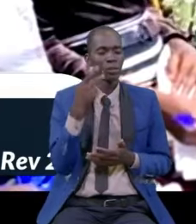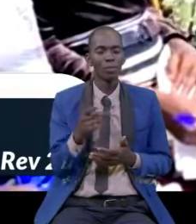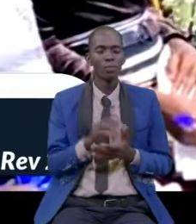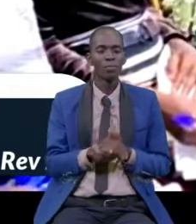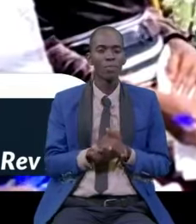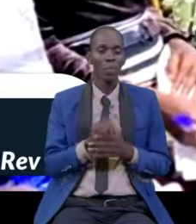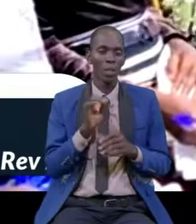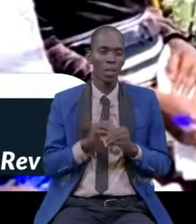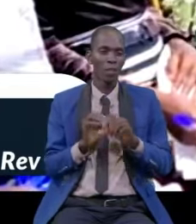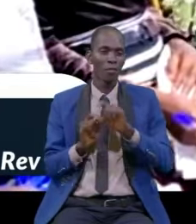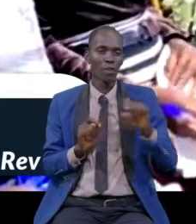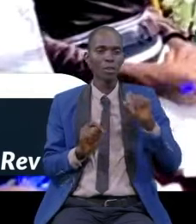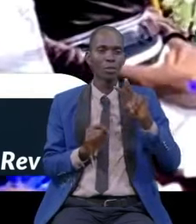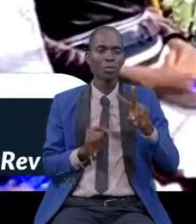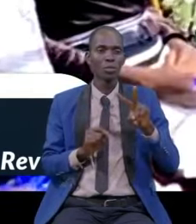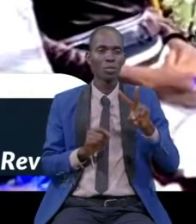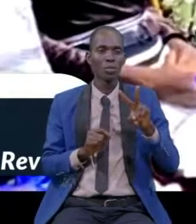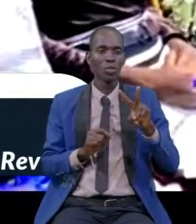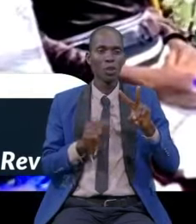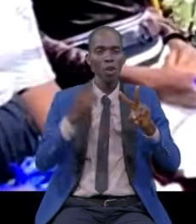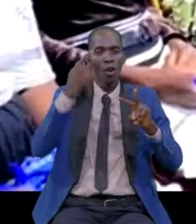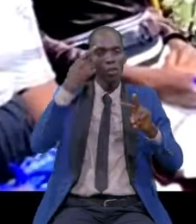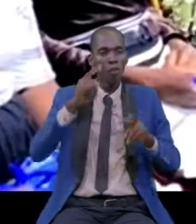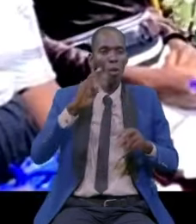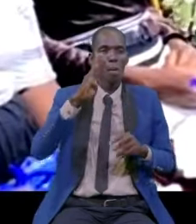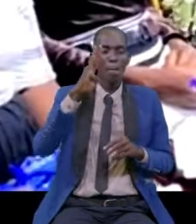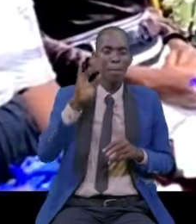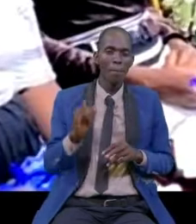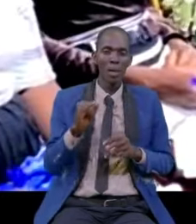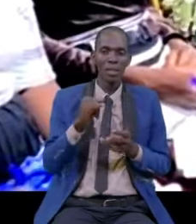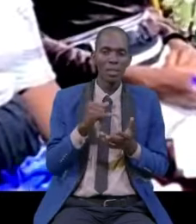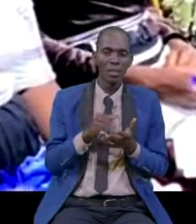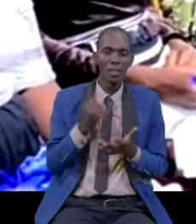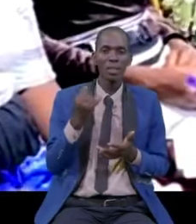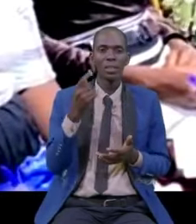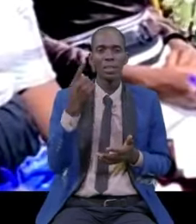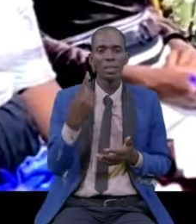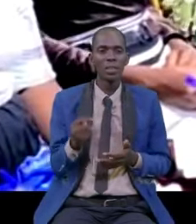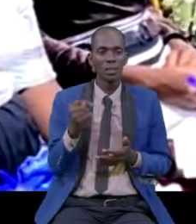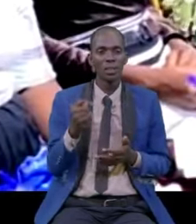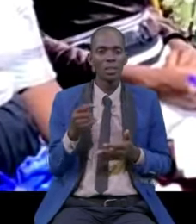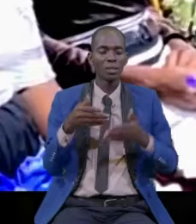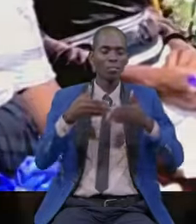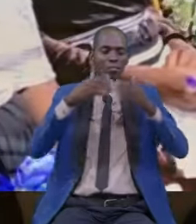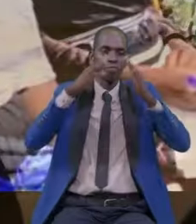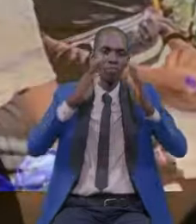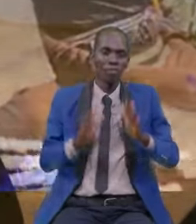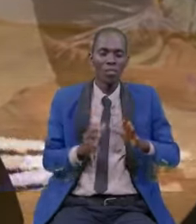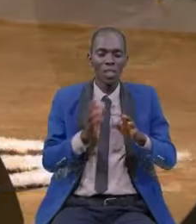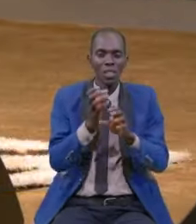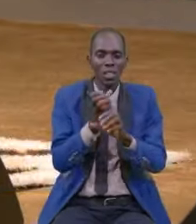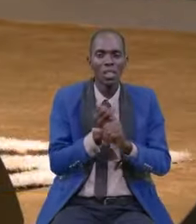in verse two it say for by it by faith the elders obtained a